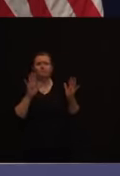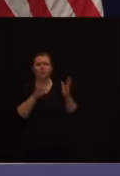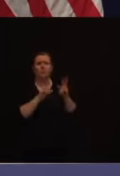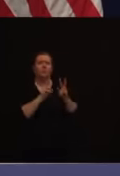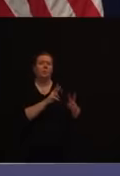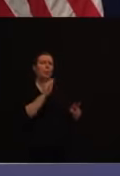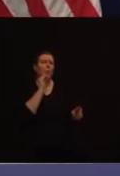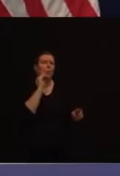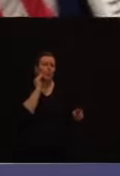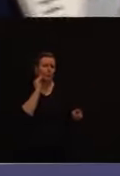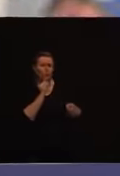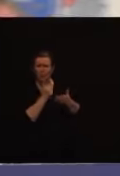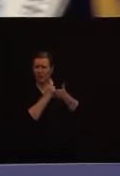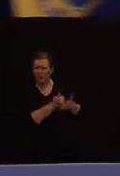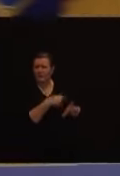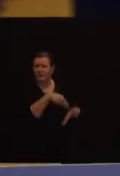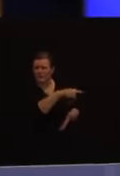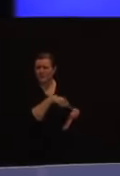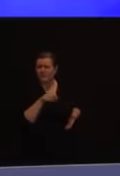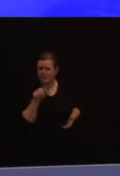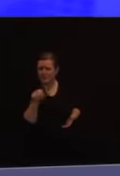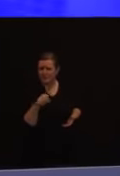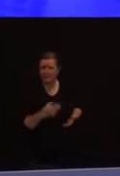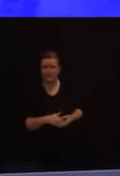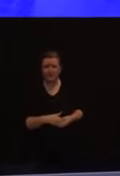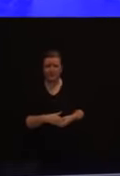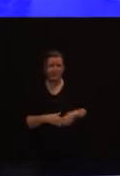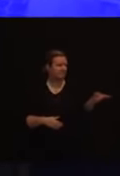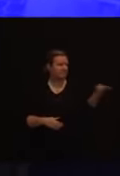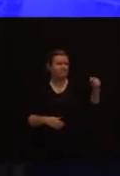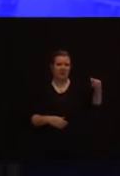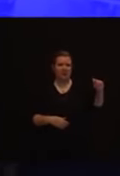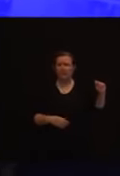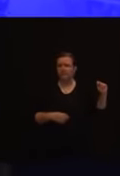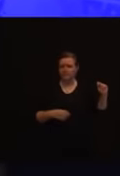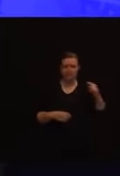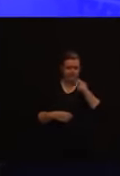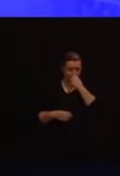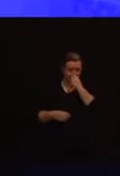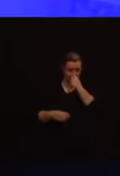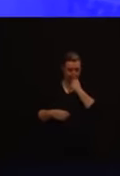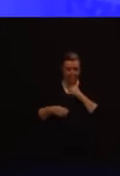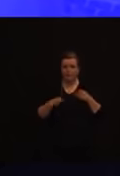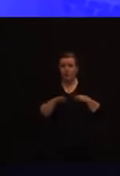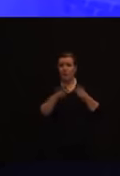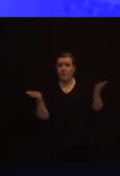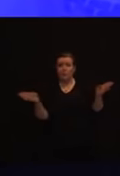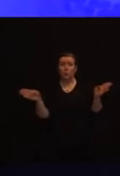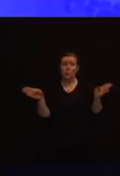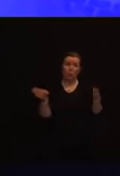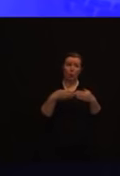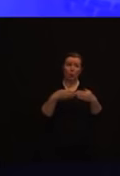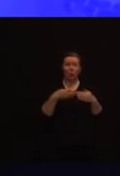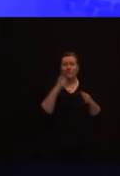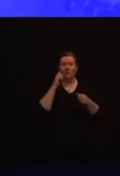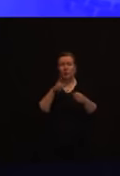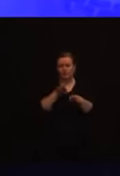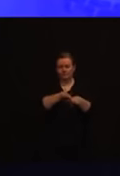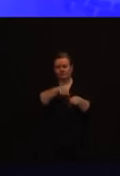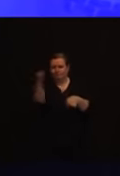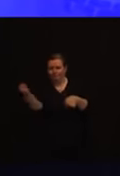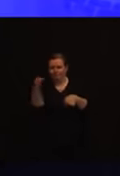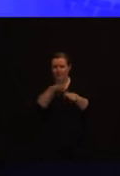that? Just with regard to start with the open versus closed casket, we are, I think, close to having a revision,